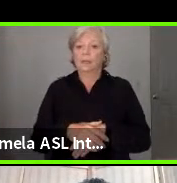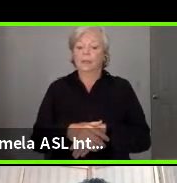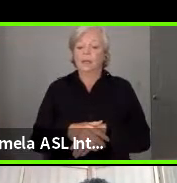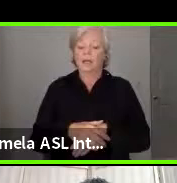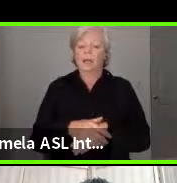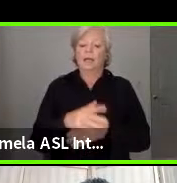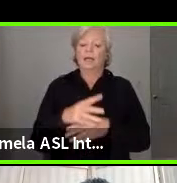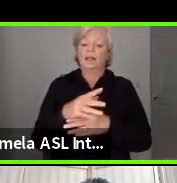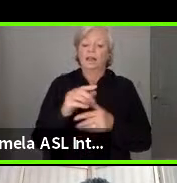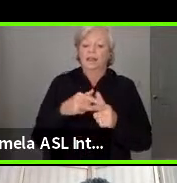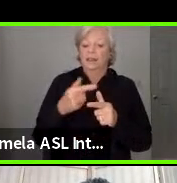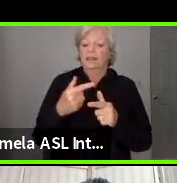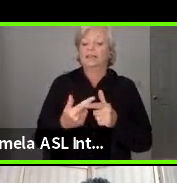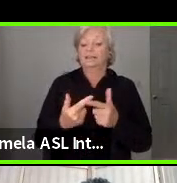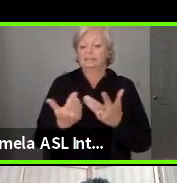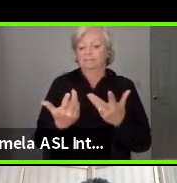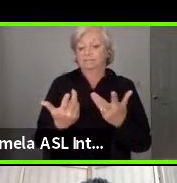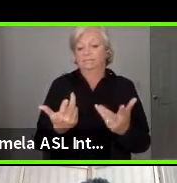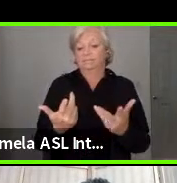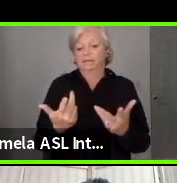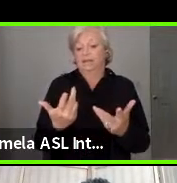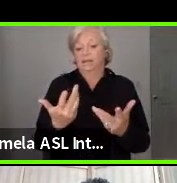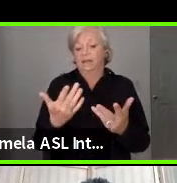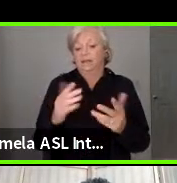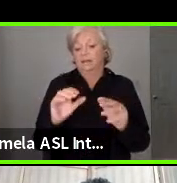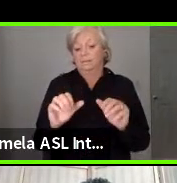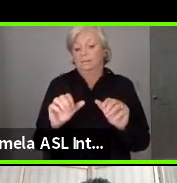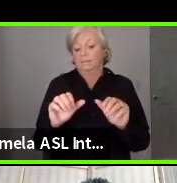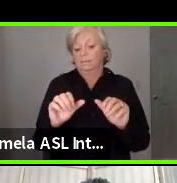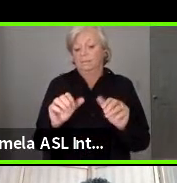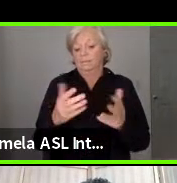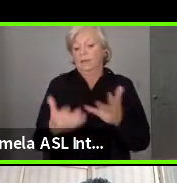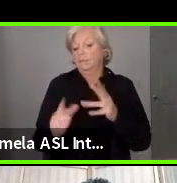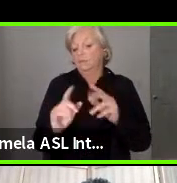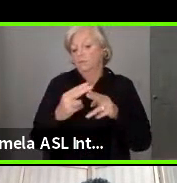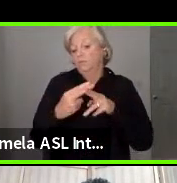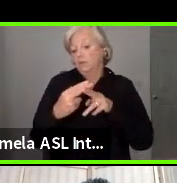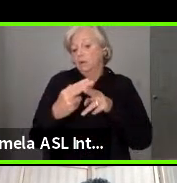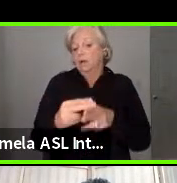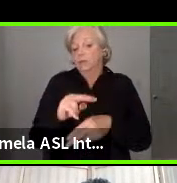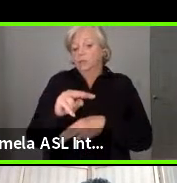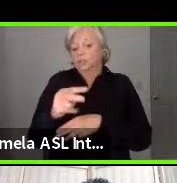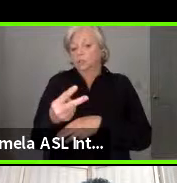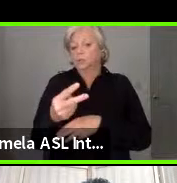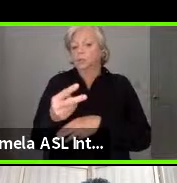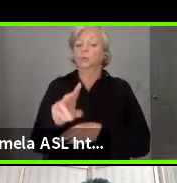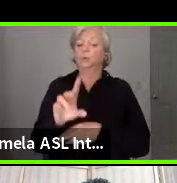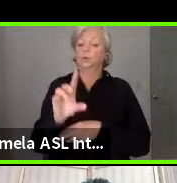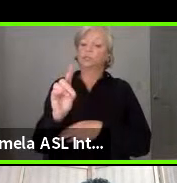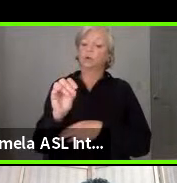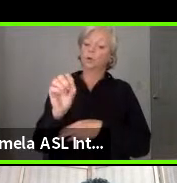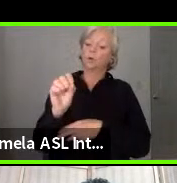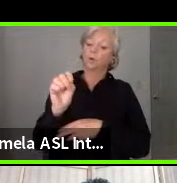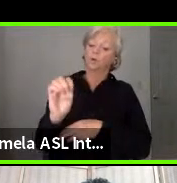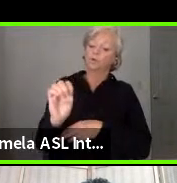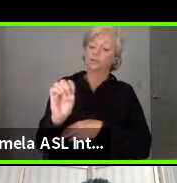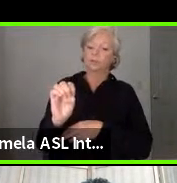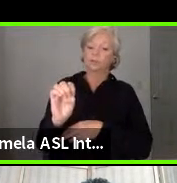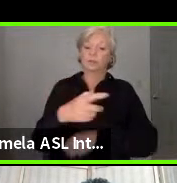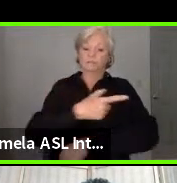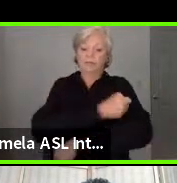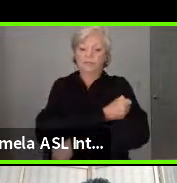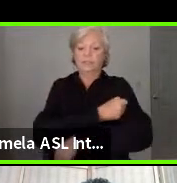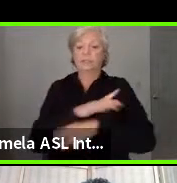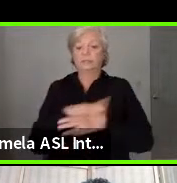not eventually it will be called, that will become a 2-dose vaccine, I think is up in the air. But right now we call it a booster